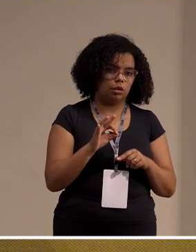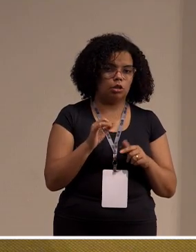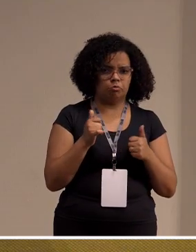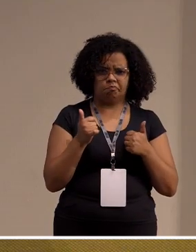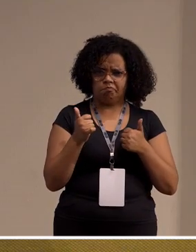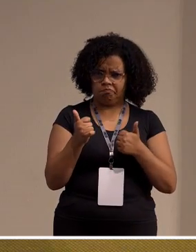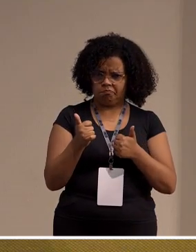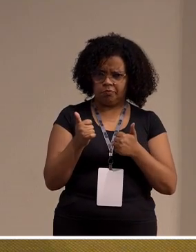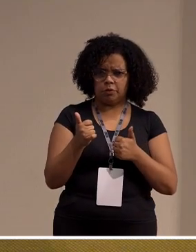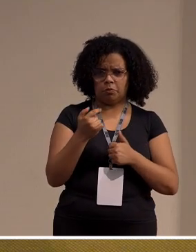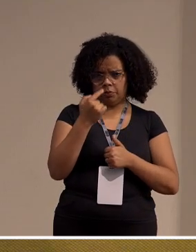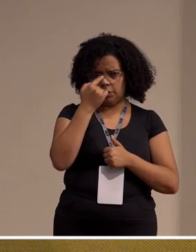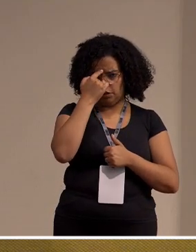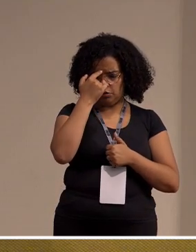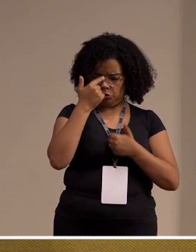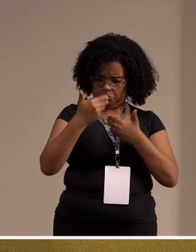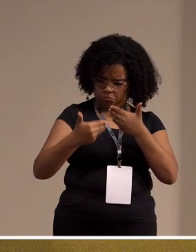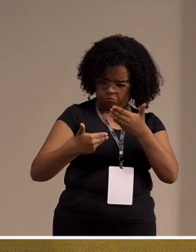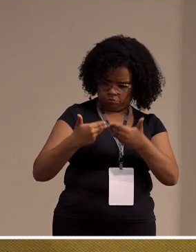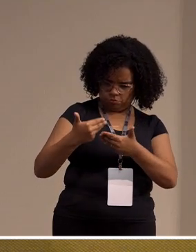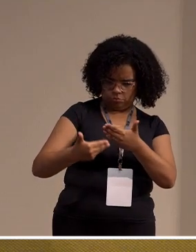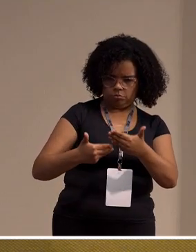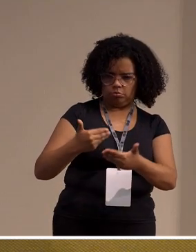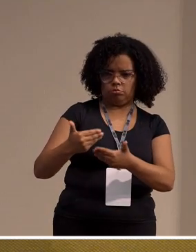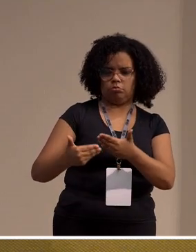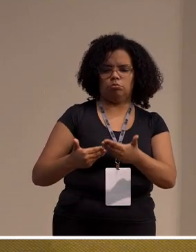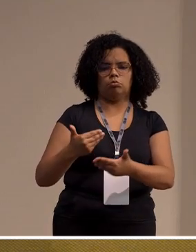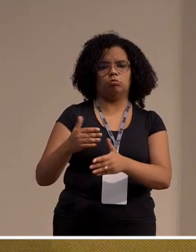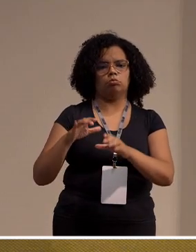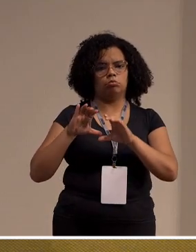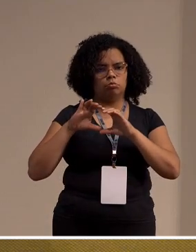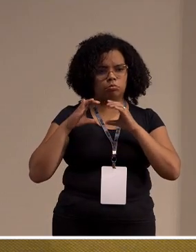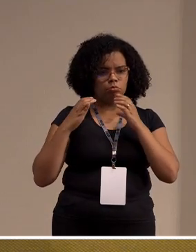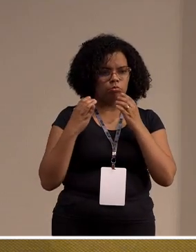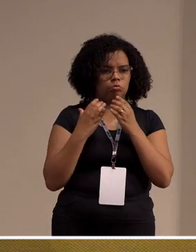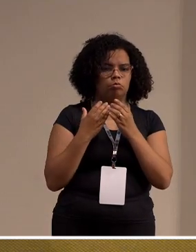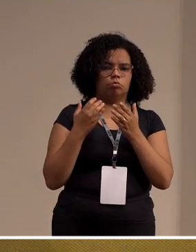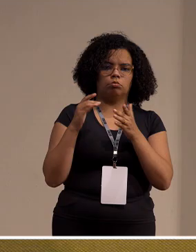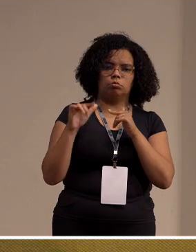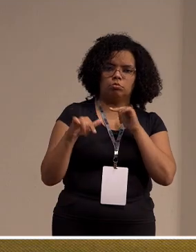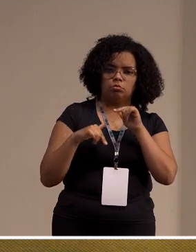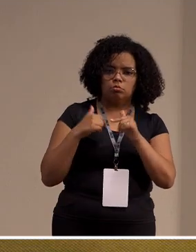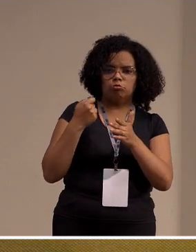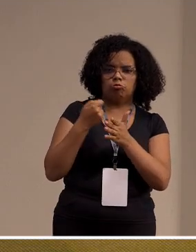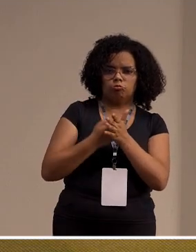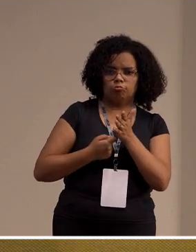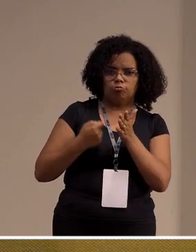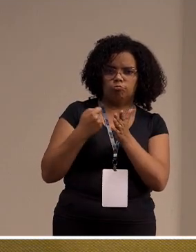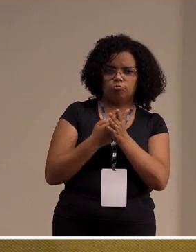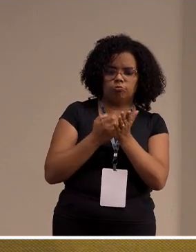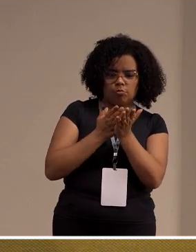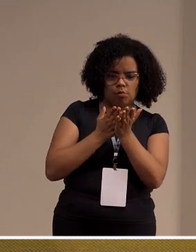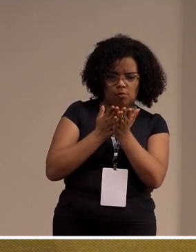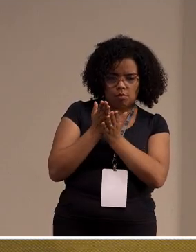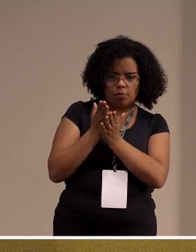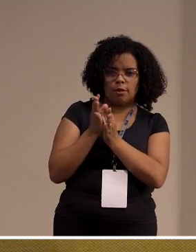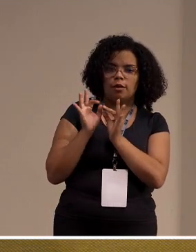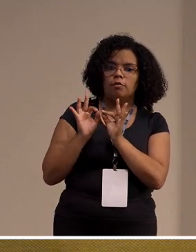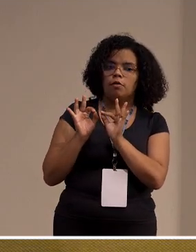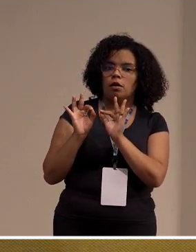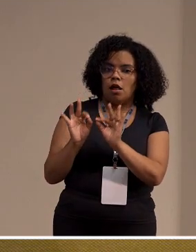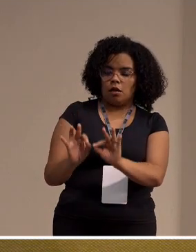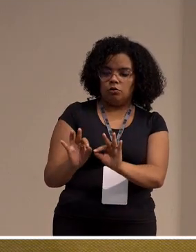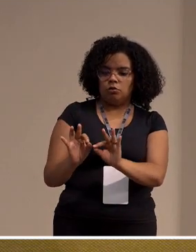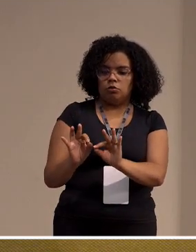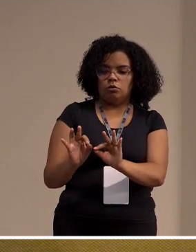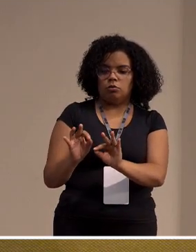thinkers in that community, and they're doing work in that direction. They are calling for resistance.